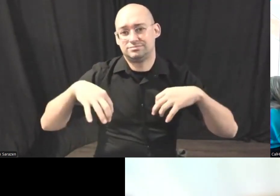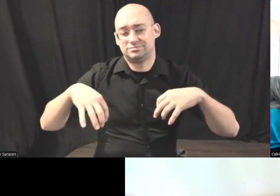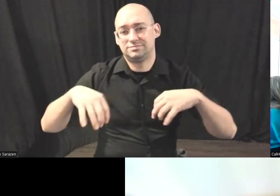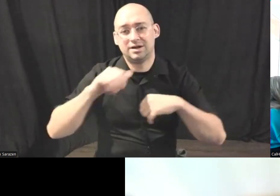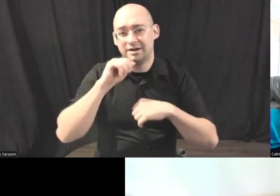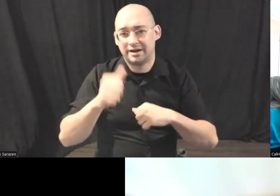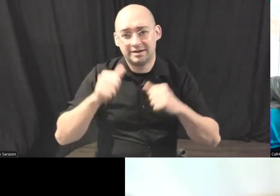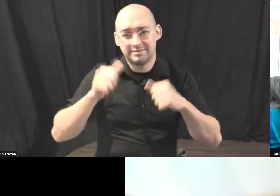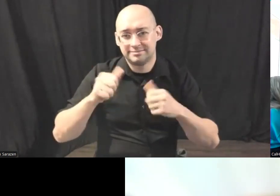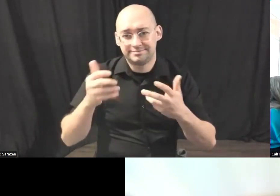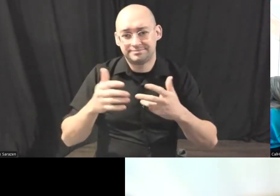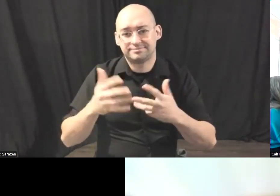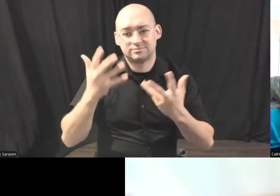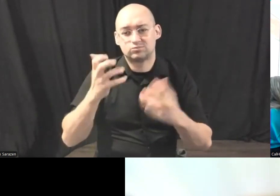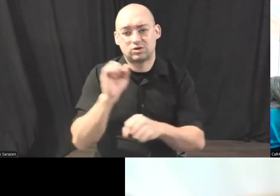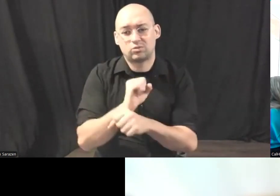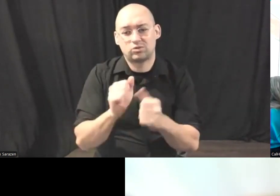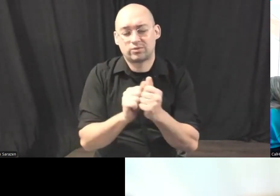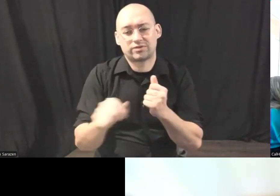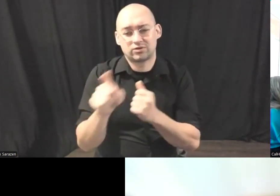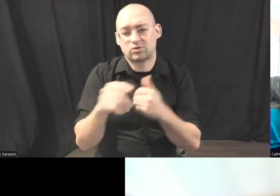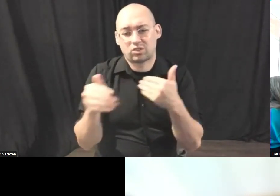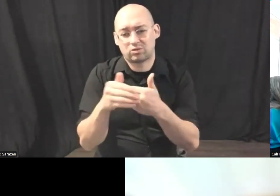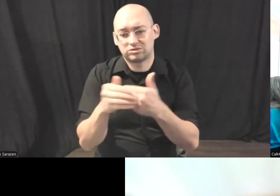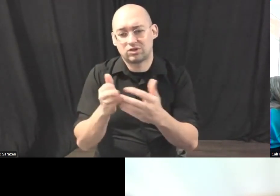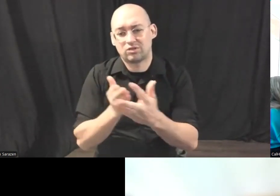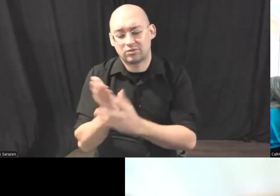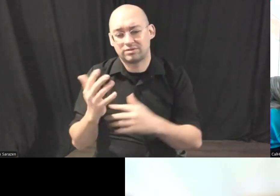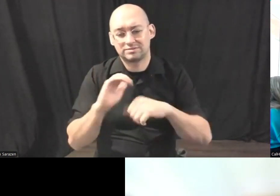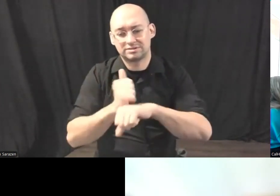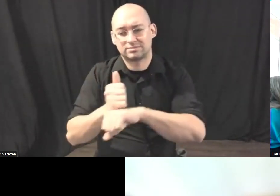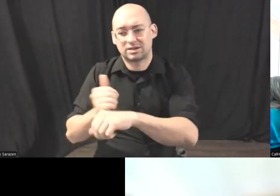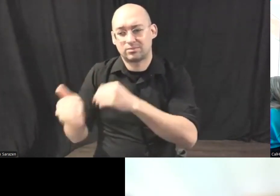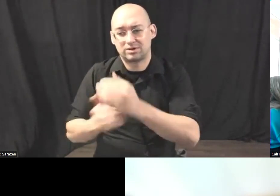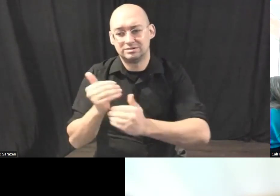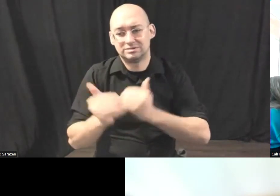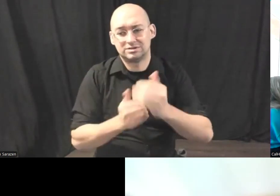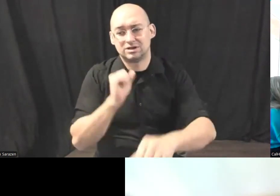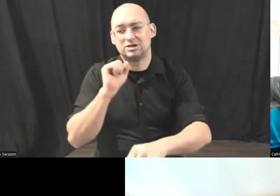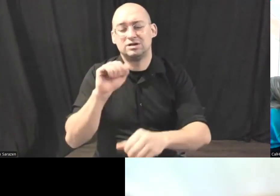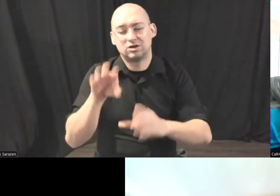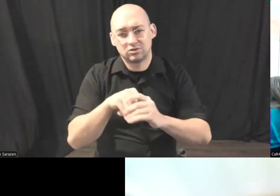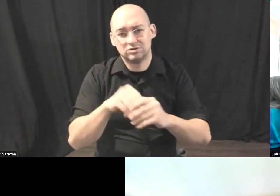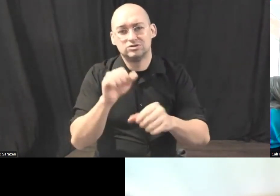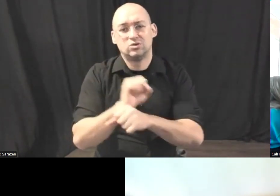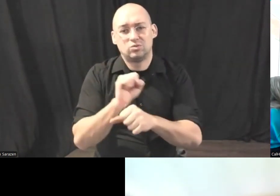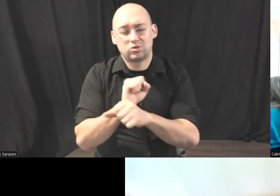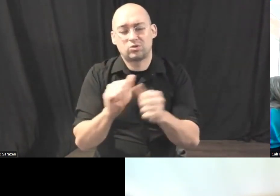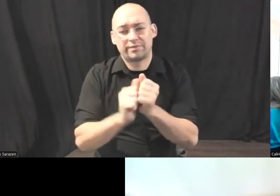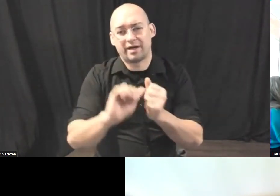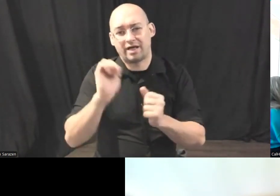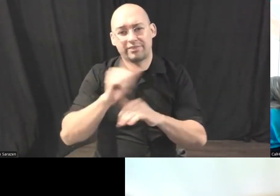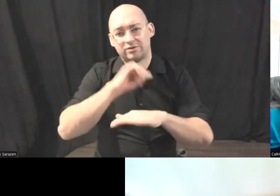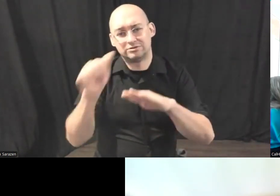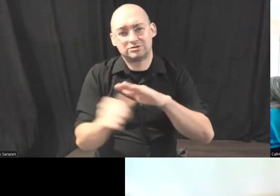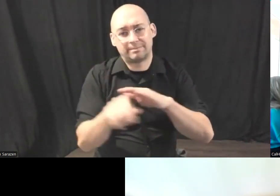and we just want to work with you closely through the implementation process. And that goes with also working with the other subcommittees, right? So working to figure